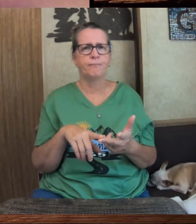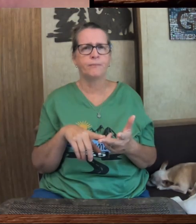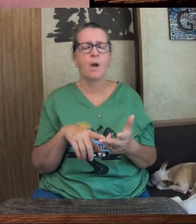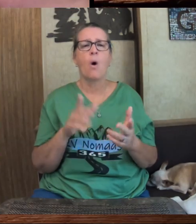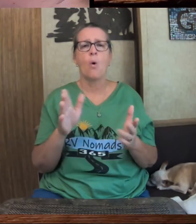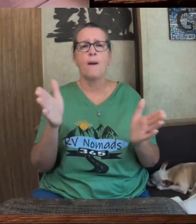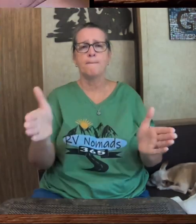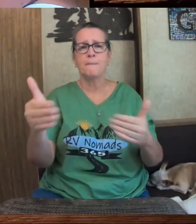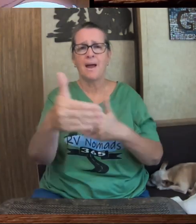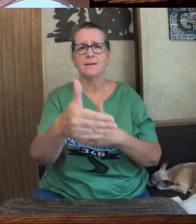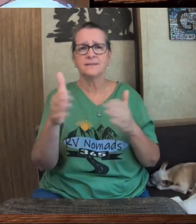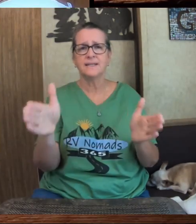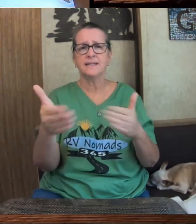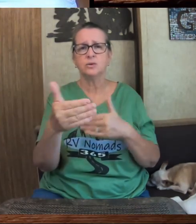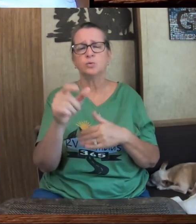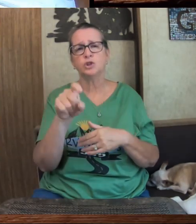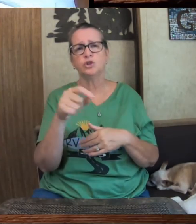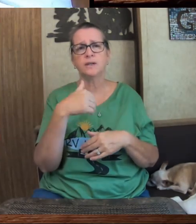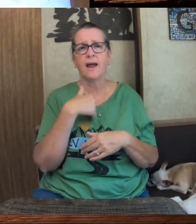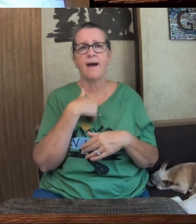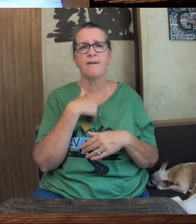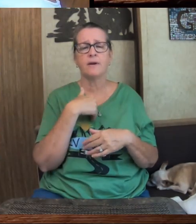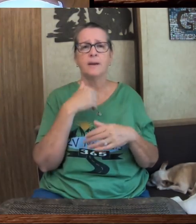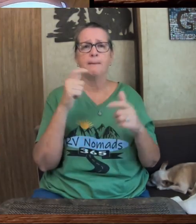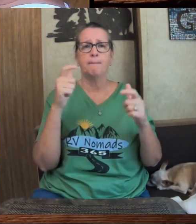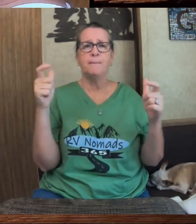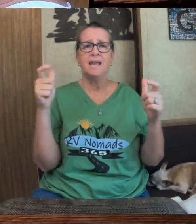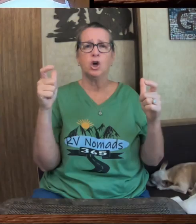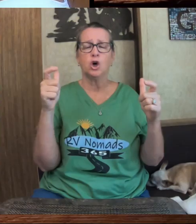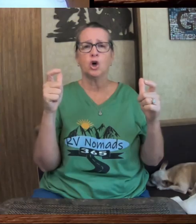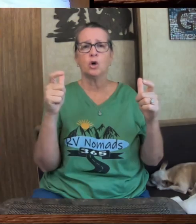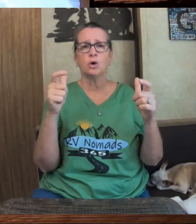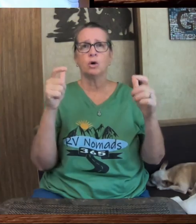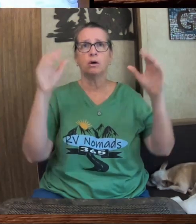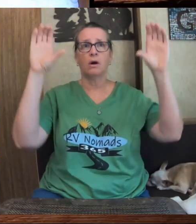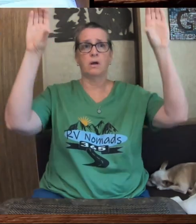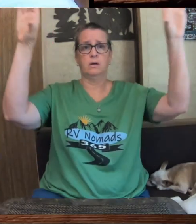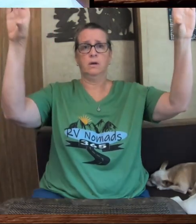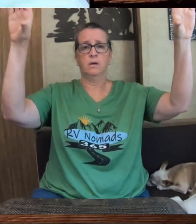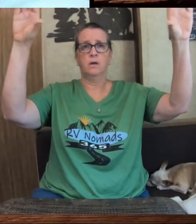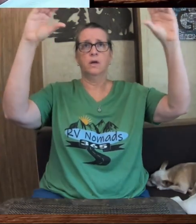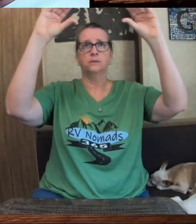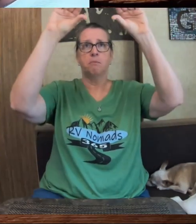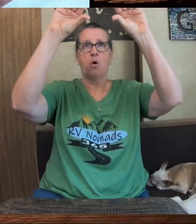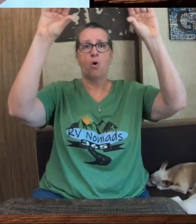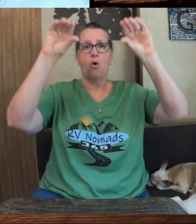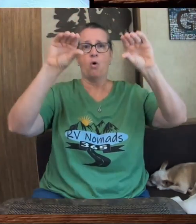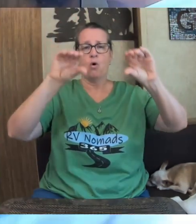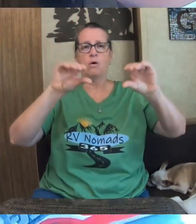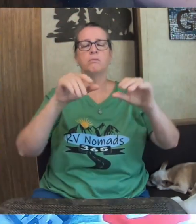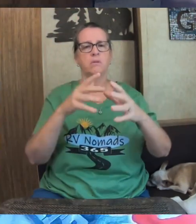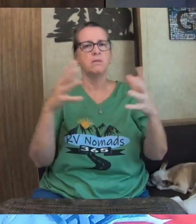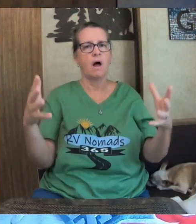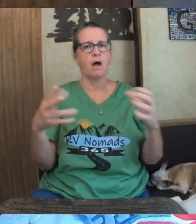the baskets, we'll be able to have larger baskets here, shorter one in the middle, shorter ones on top. We'll get a lot of